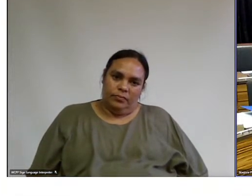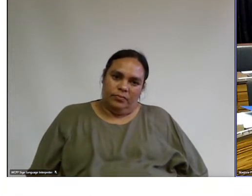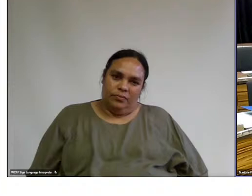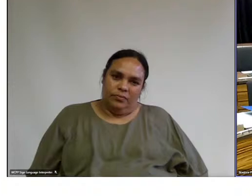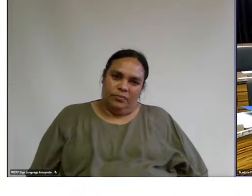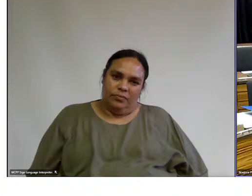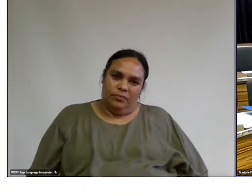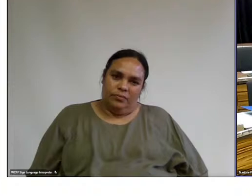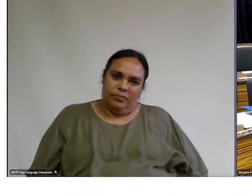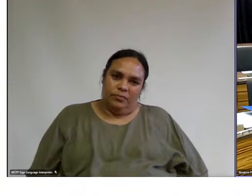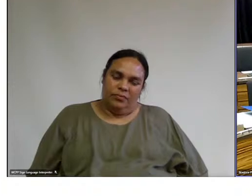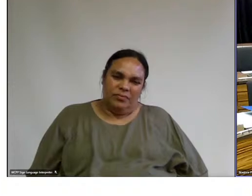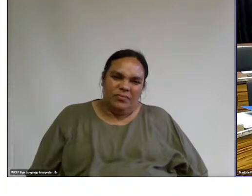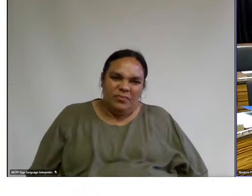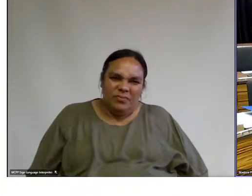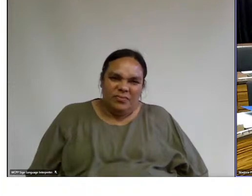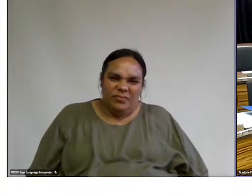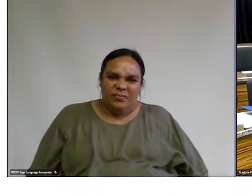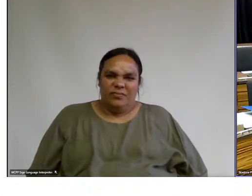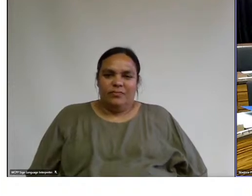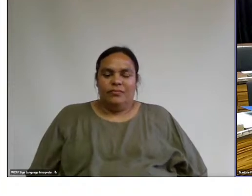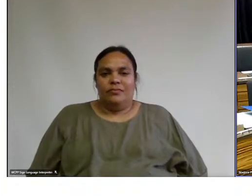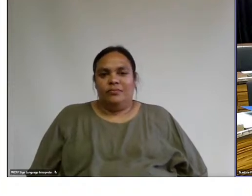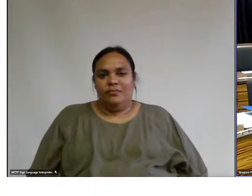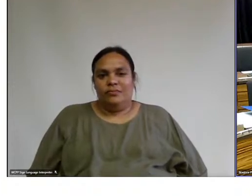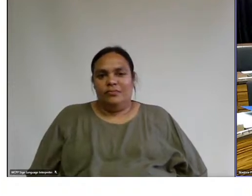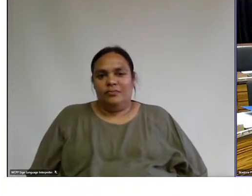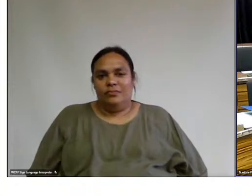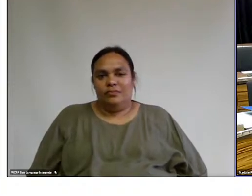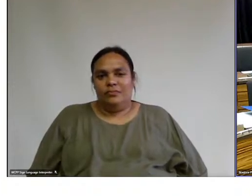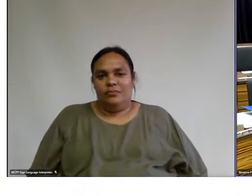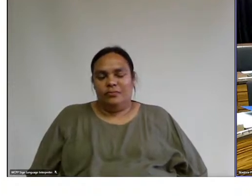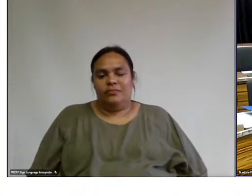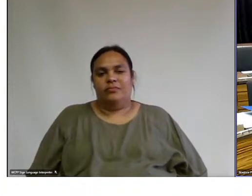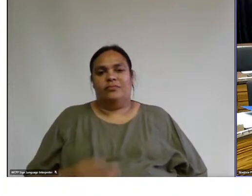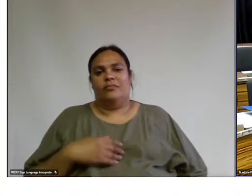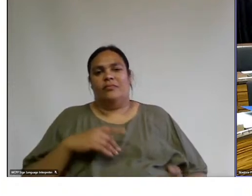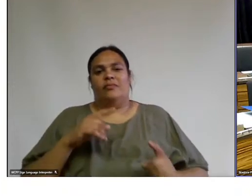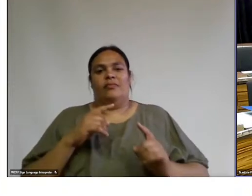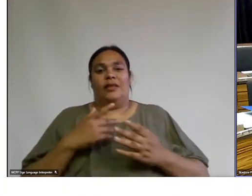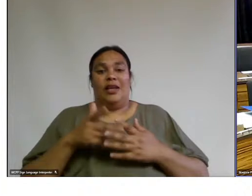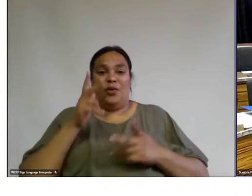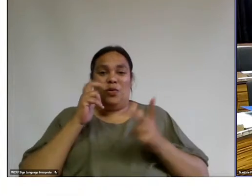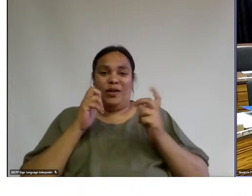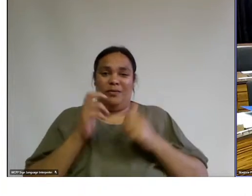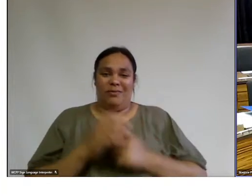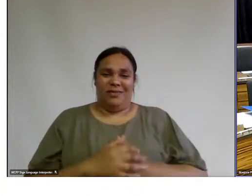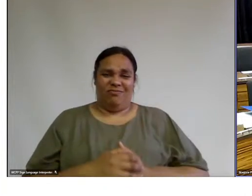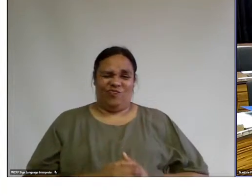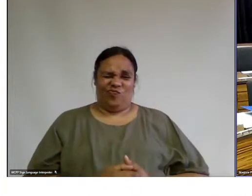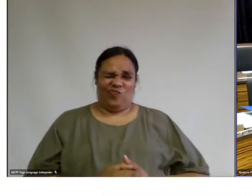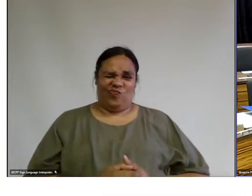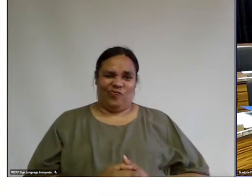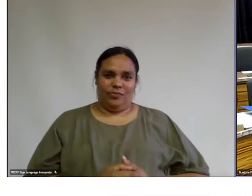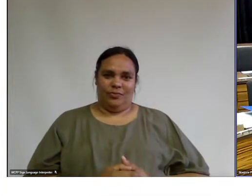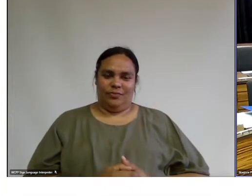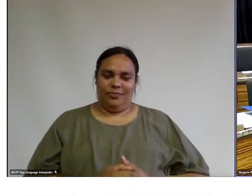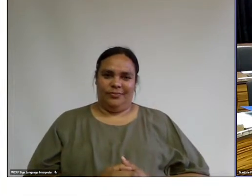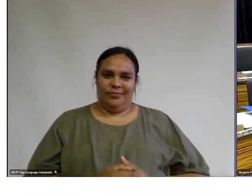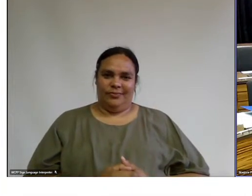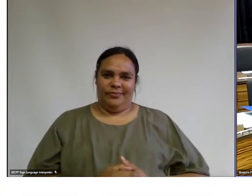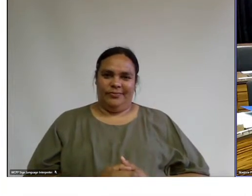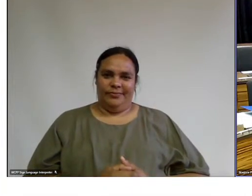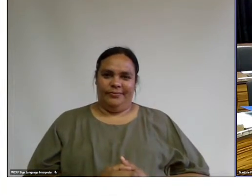You need to try and share the responses to the answers. Can you hear me? Yes.